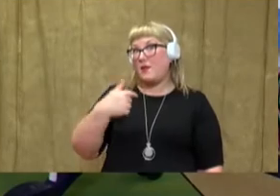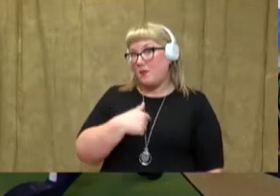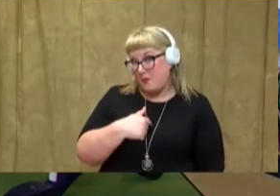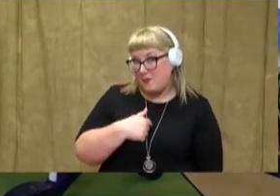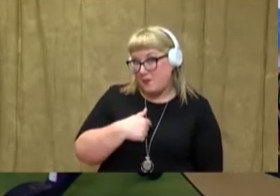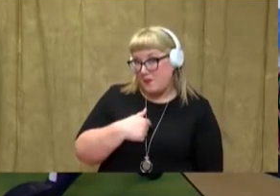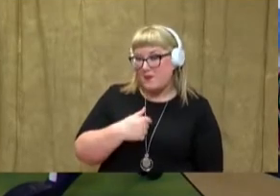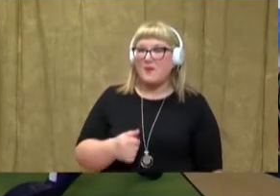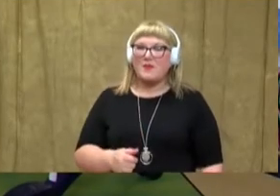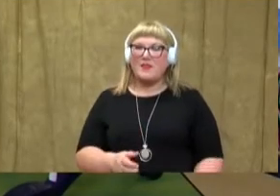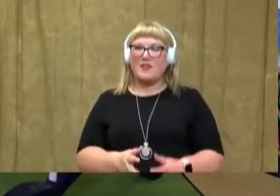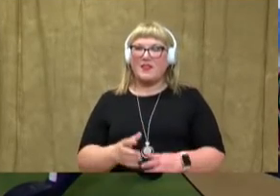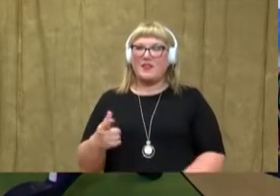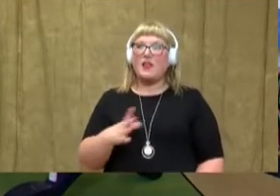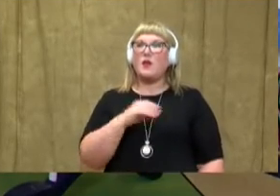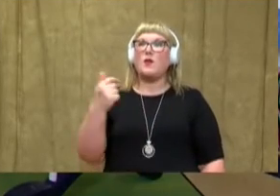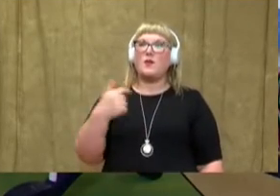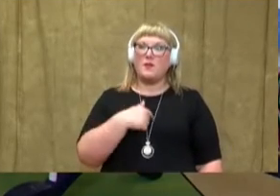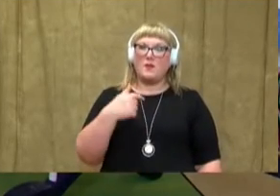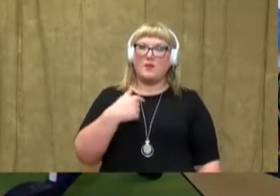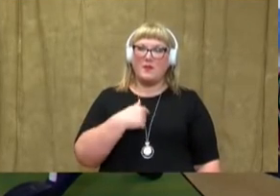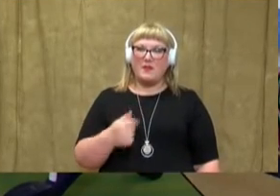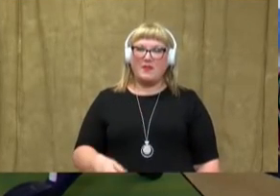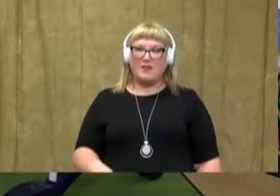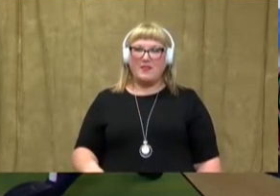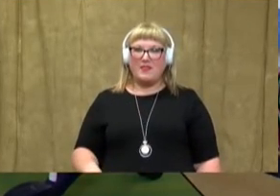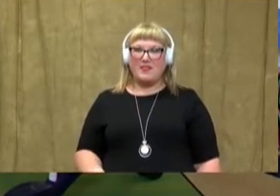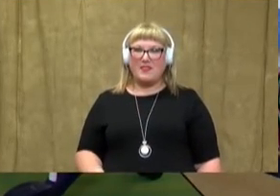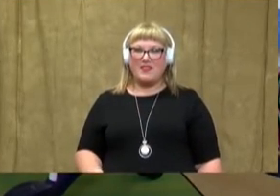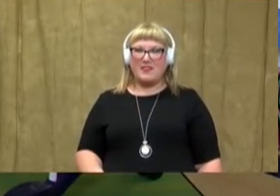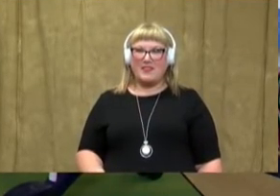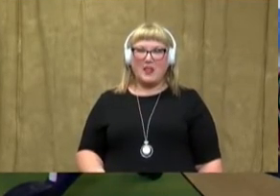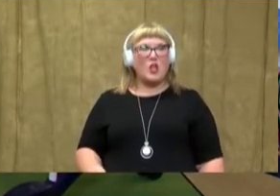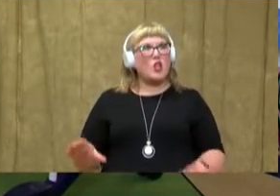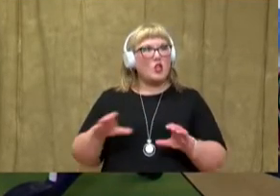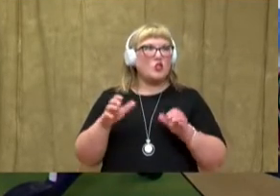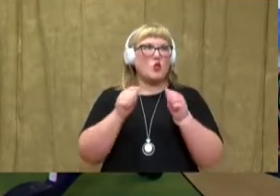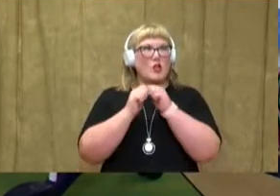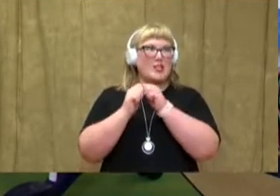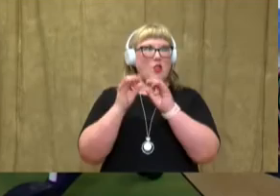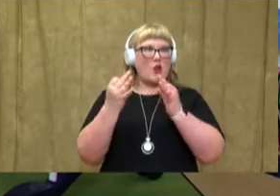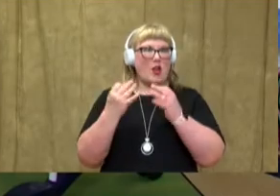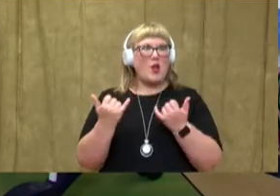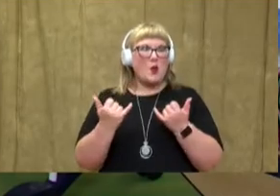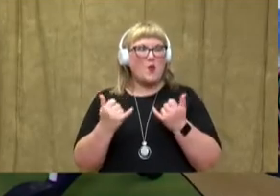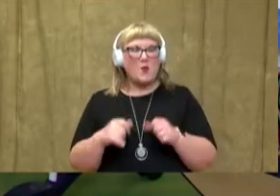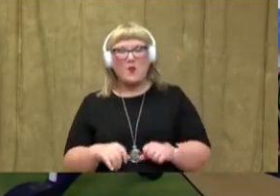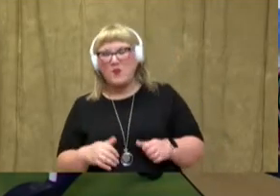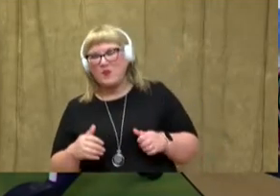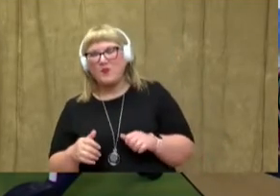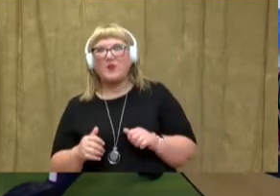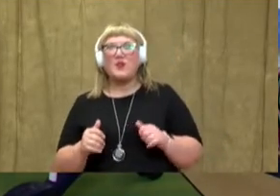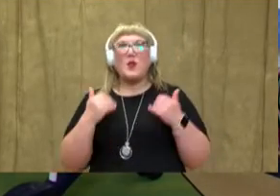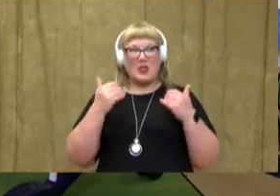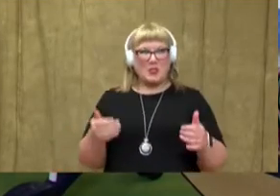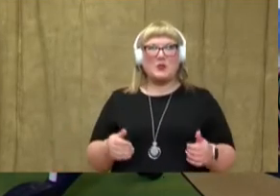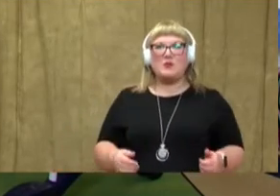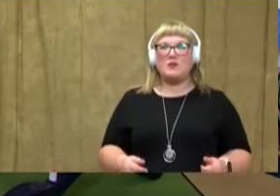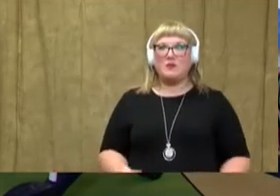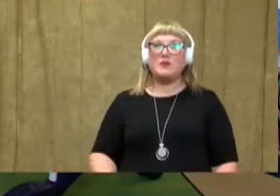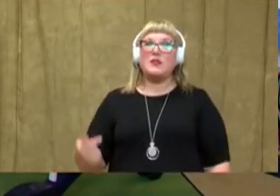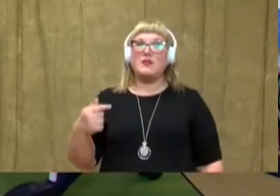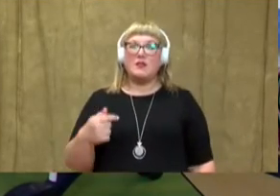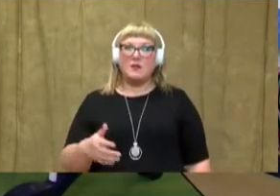Ijo. Ijo. Bien, let's do this song without stopping. Let's go, yes, you like thank it? Thank you, yes. All right, let's go.